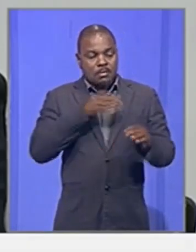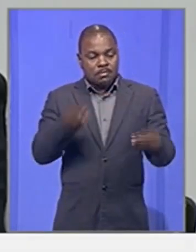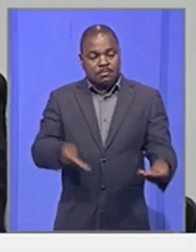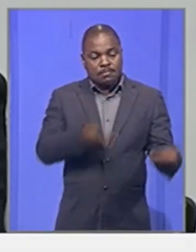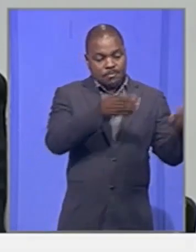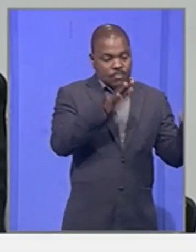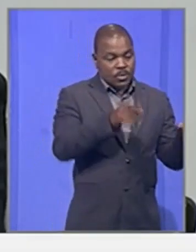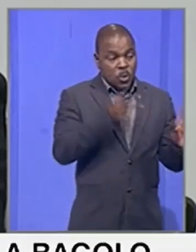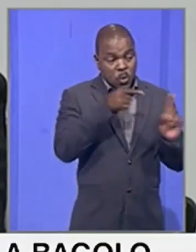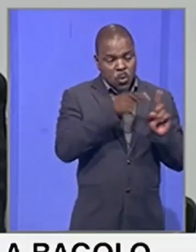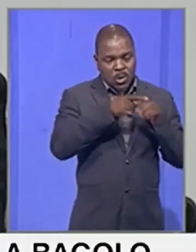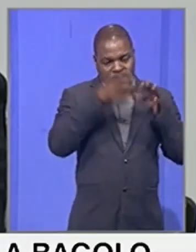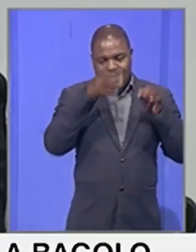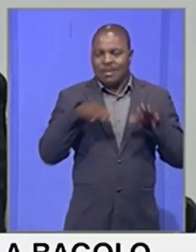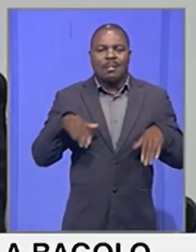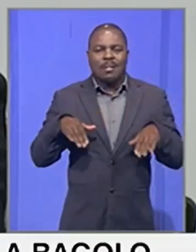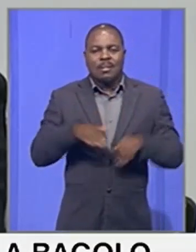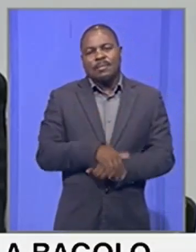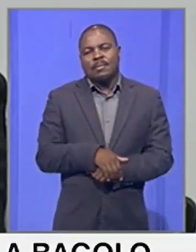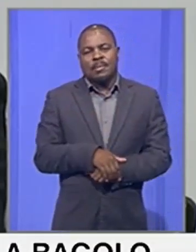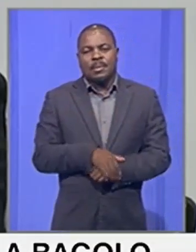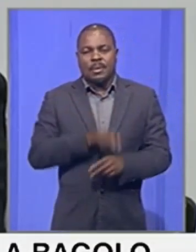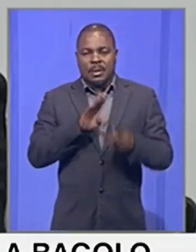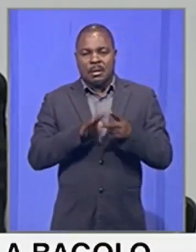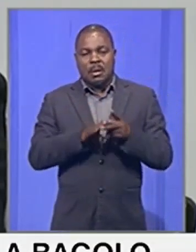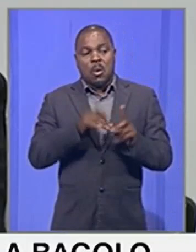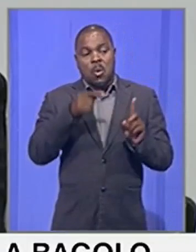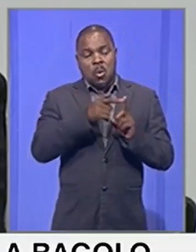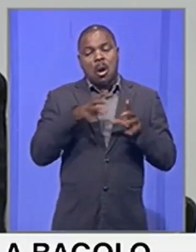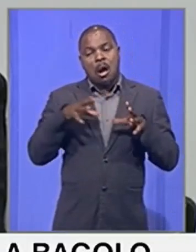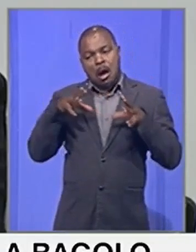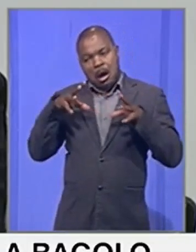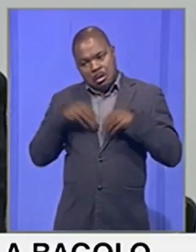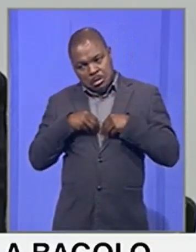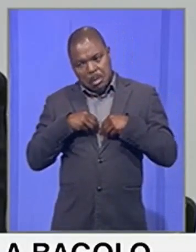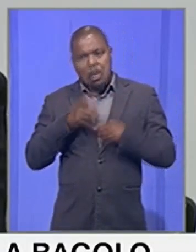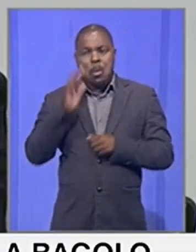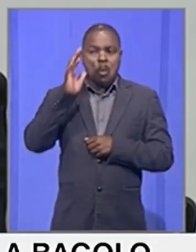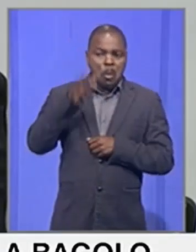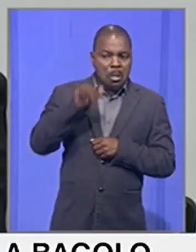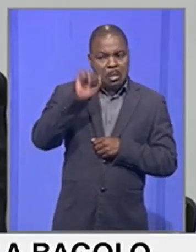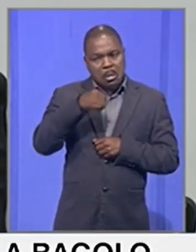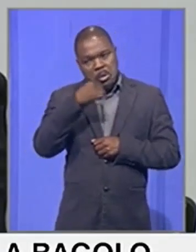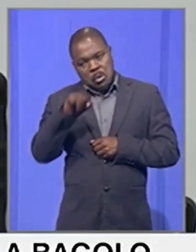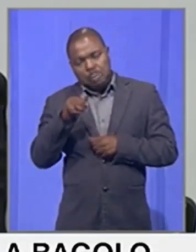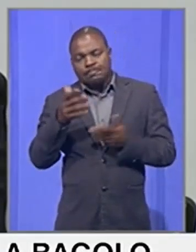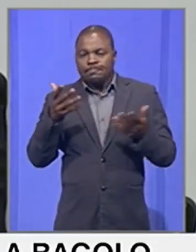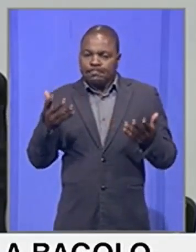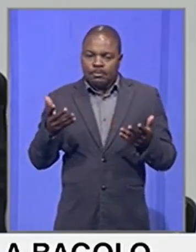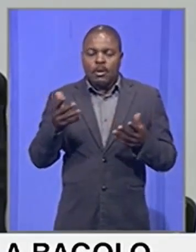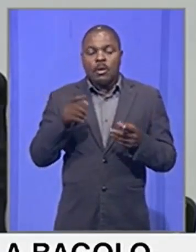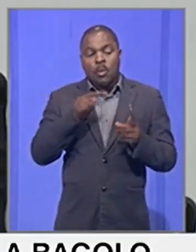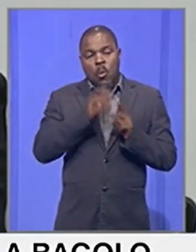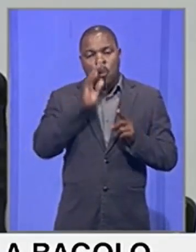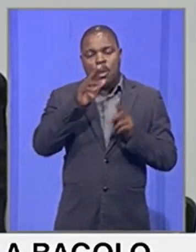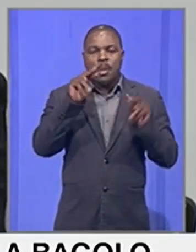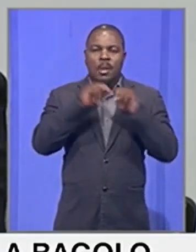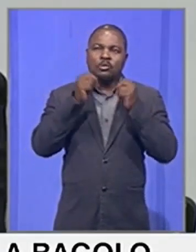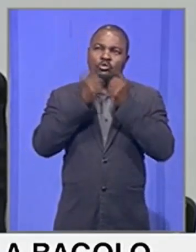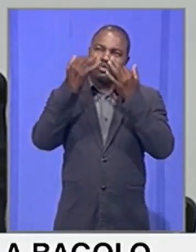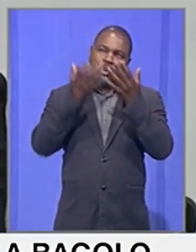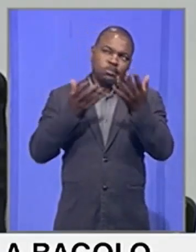We don't get increases, whereas the shops, the prices on the shops are increasing as well. Khabagare moeledi wa mopresidente Vincent